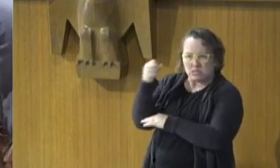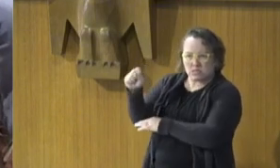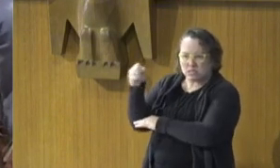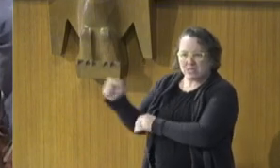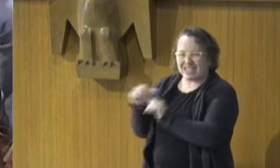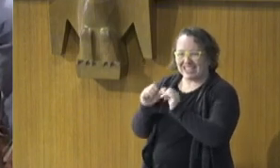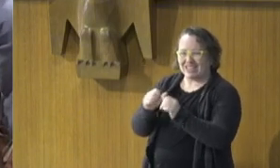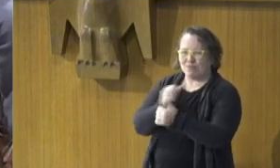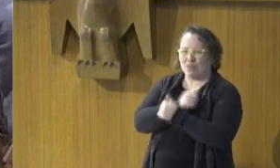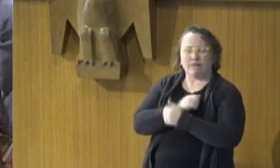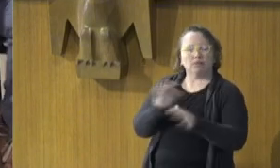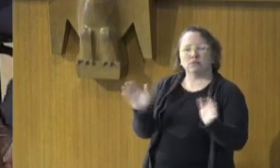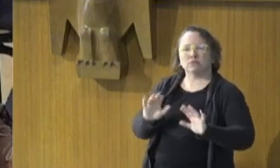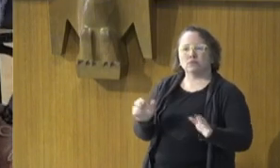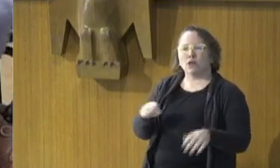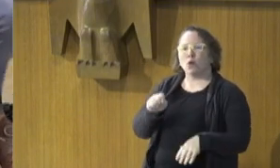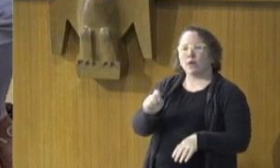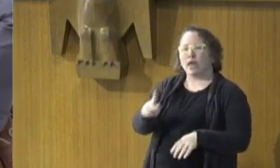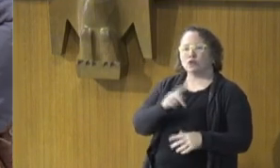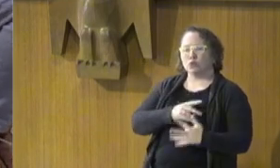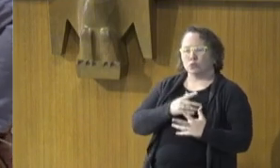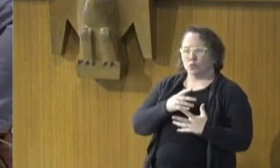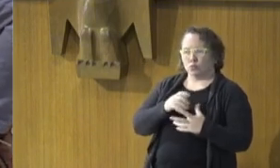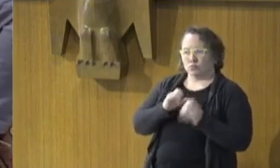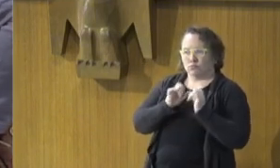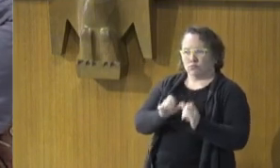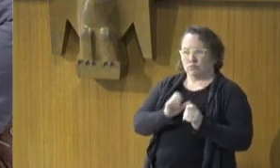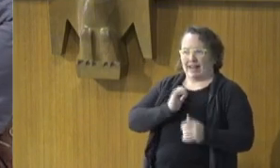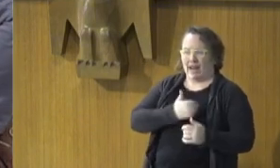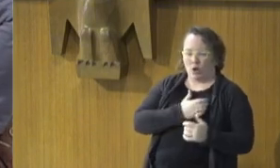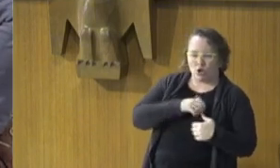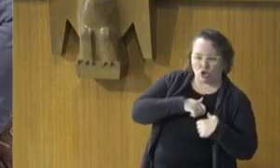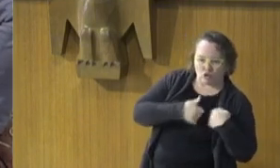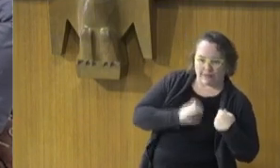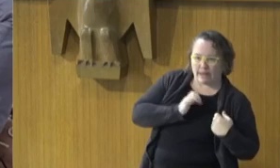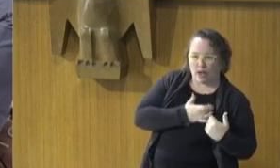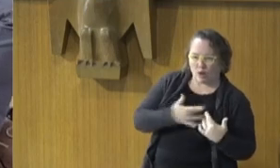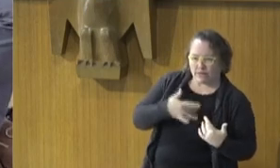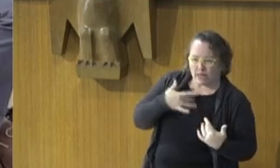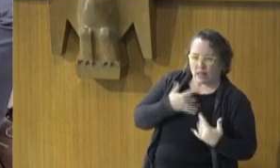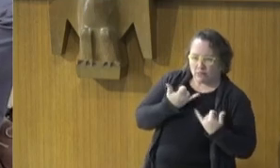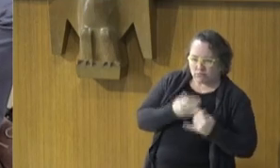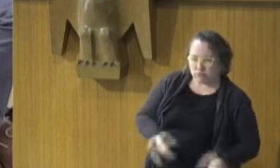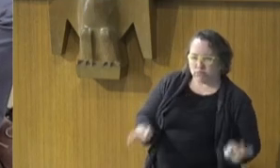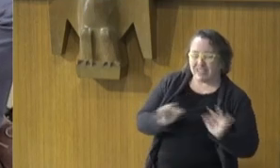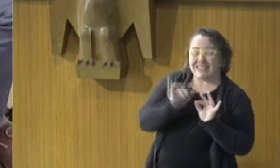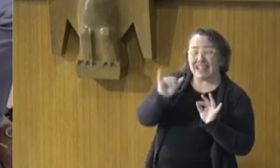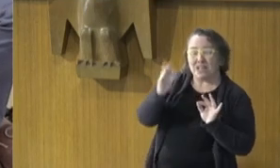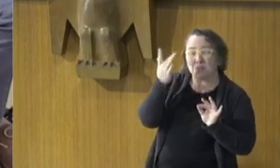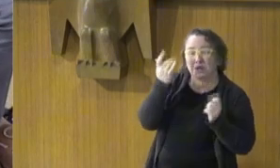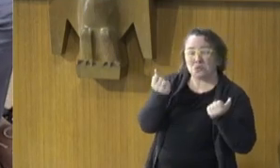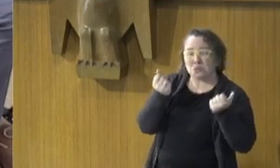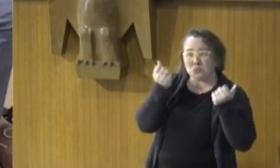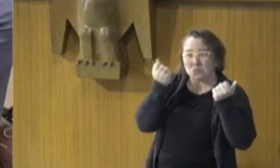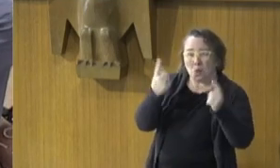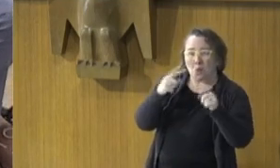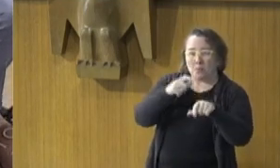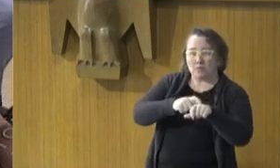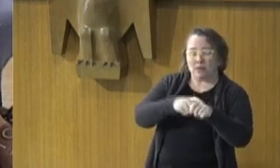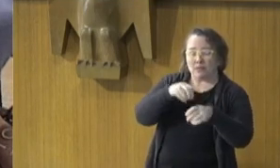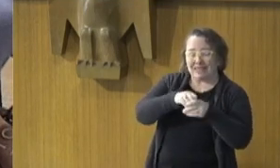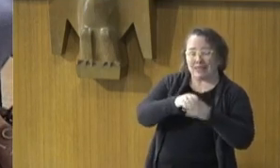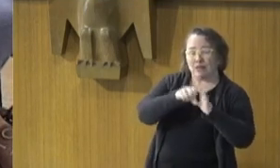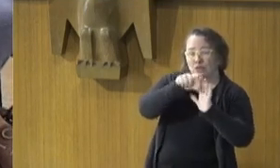loving. It's okay to be able to sit in our grief and our feelings, which is why Scripture has so many passages of